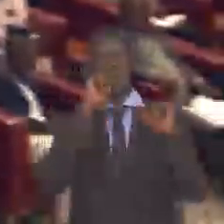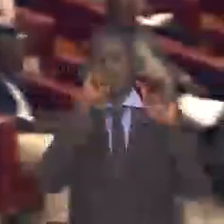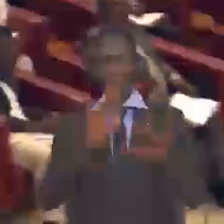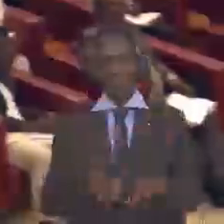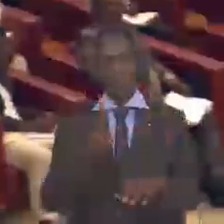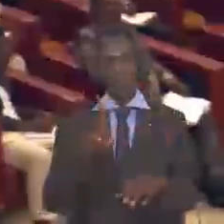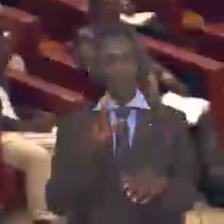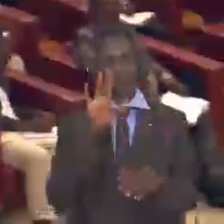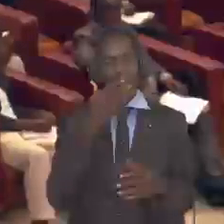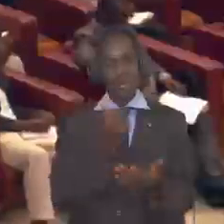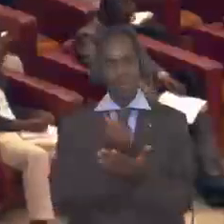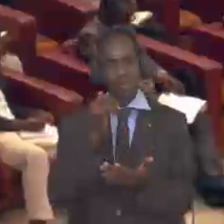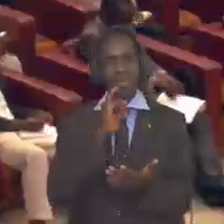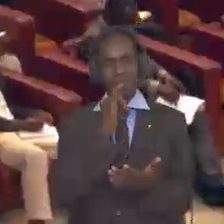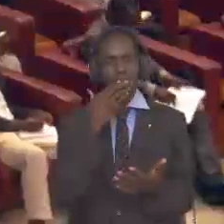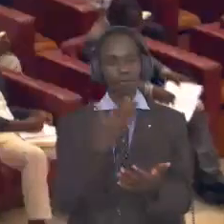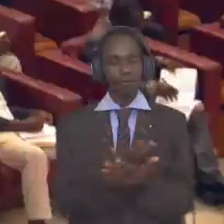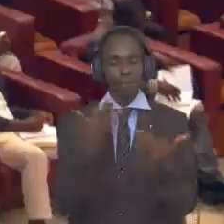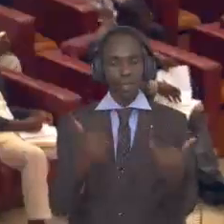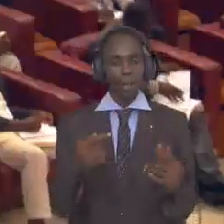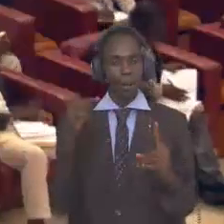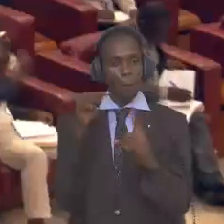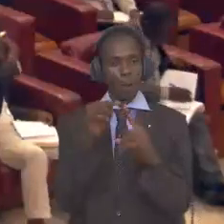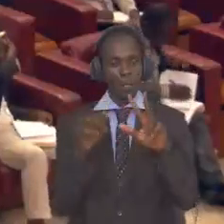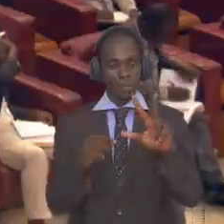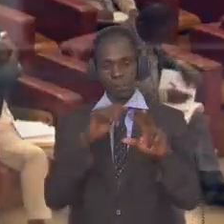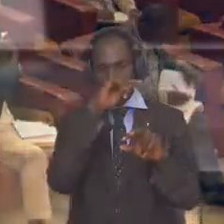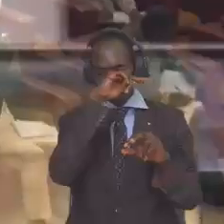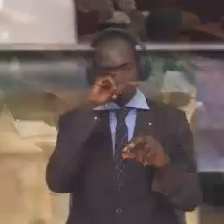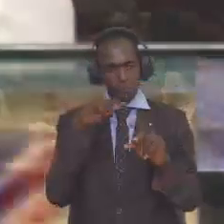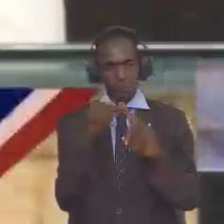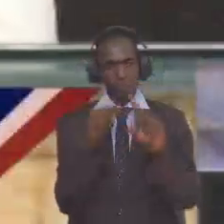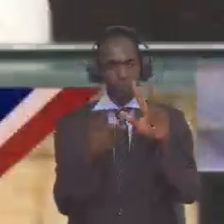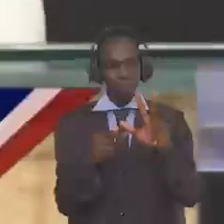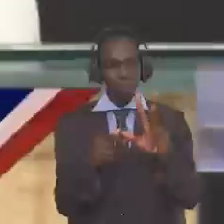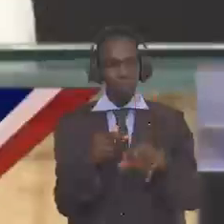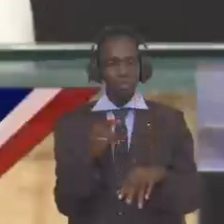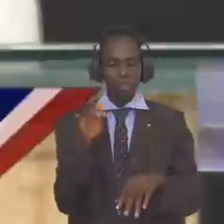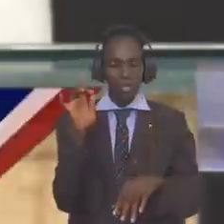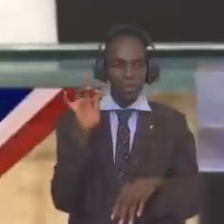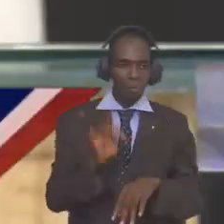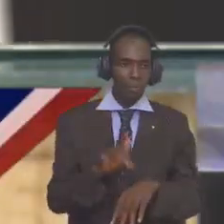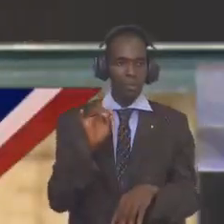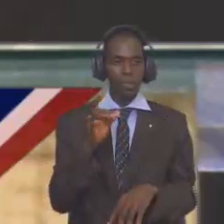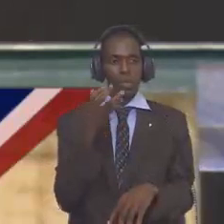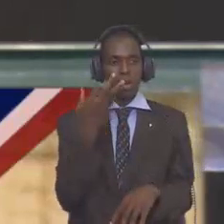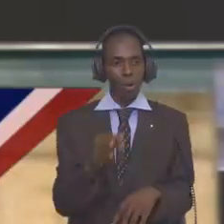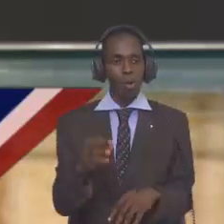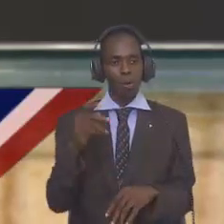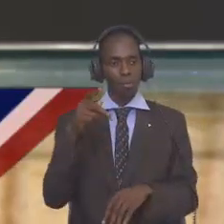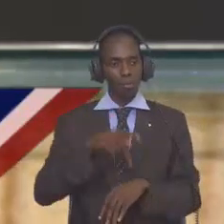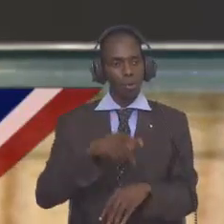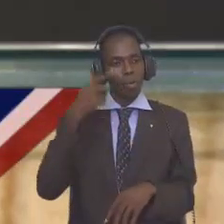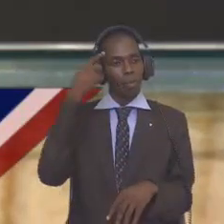is good. Now, point number three. Point number three now, affection of Paul for true believers